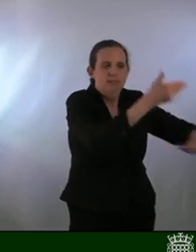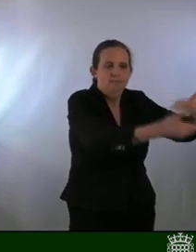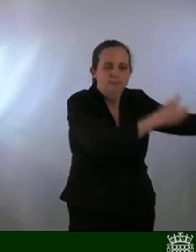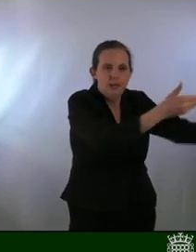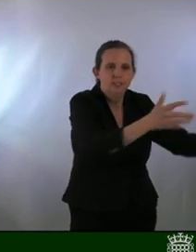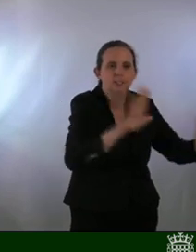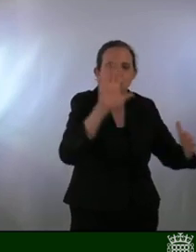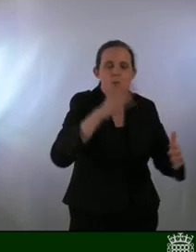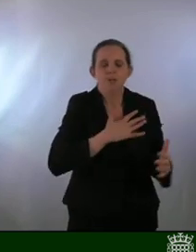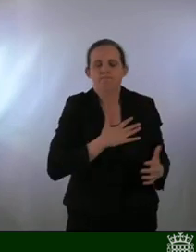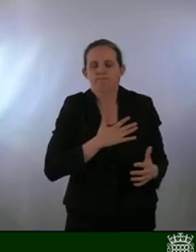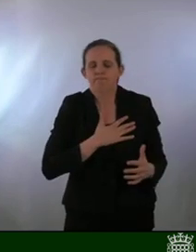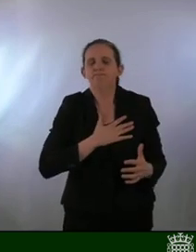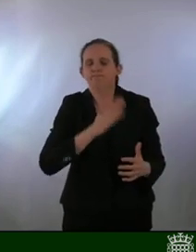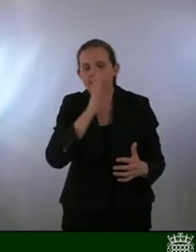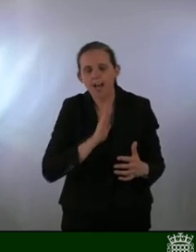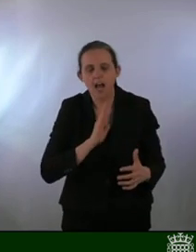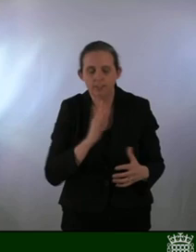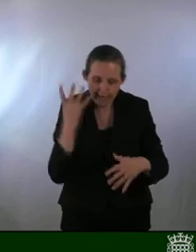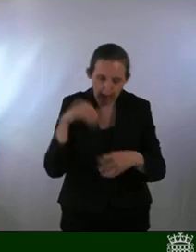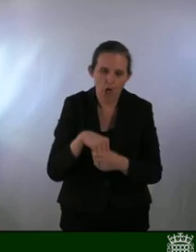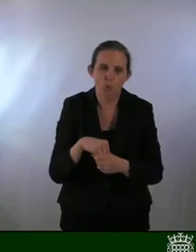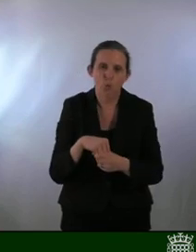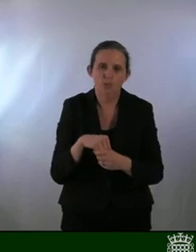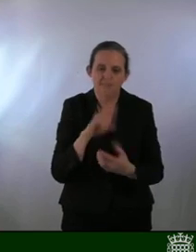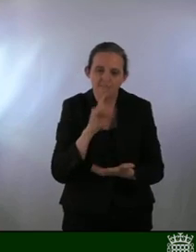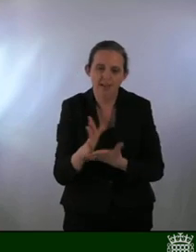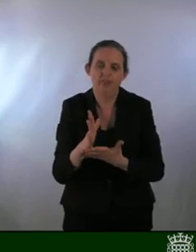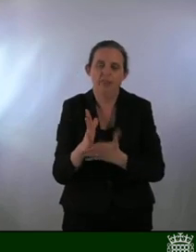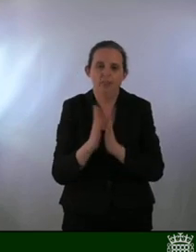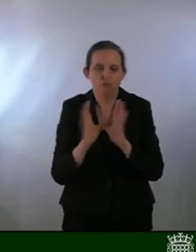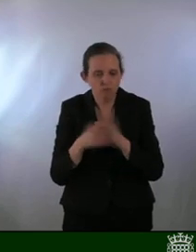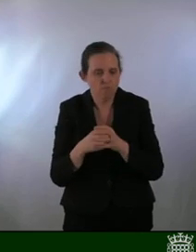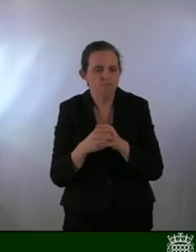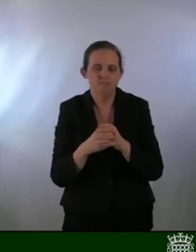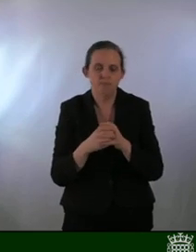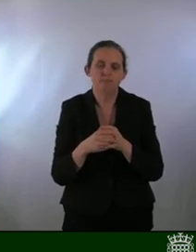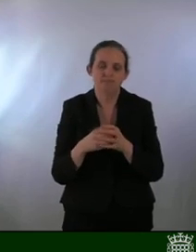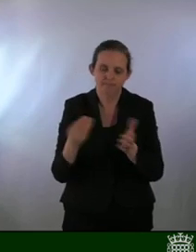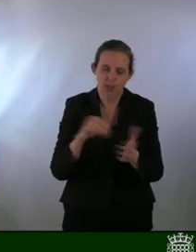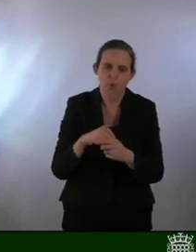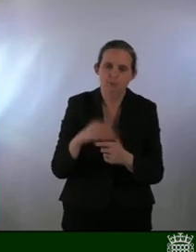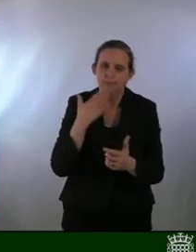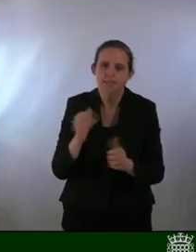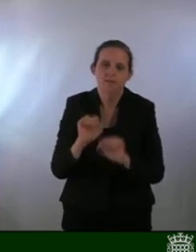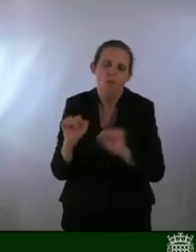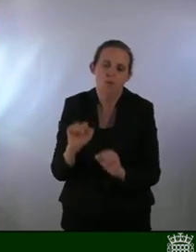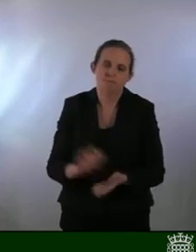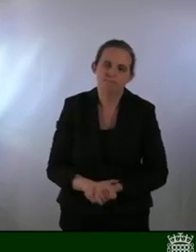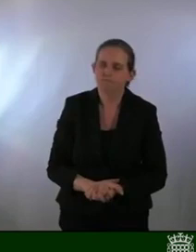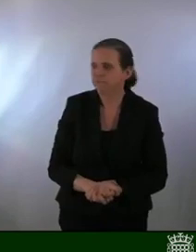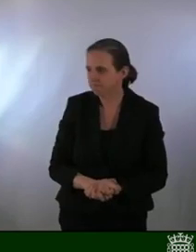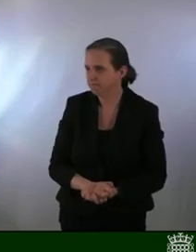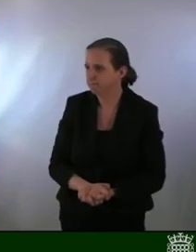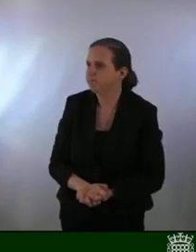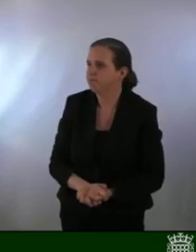of heart, we do include faith groups and gatherings of faith within the advice.